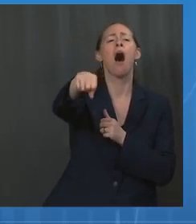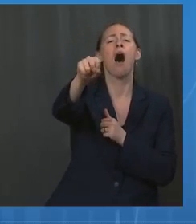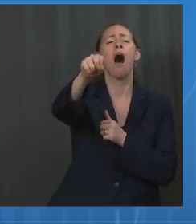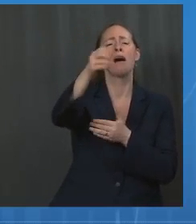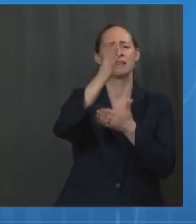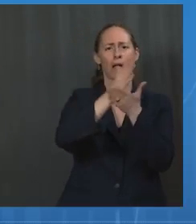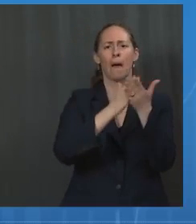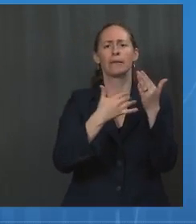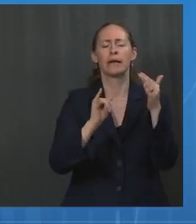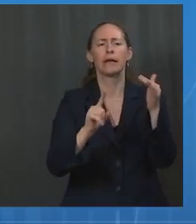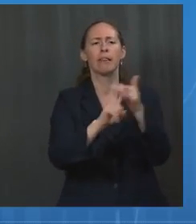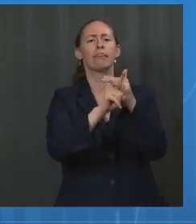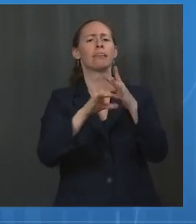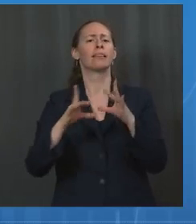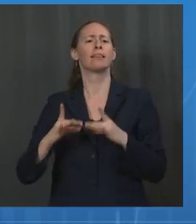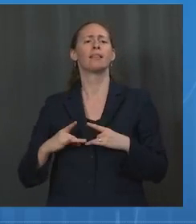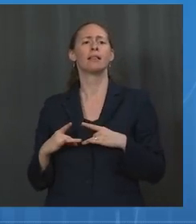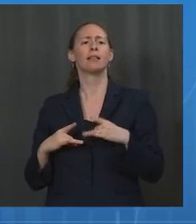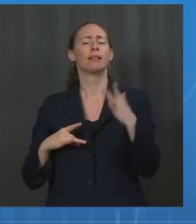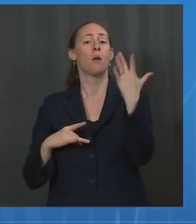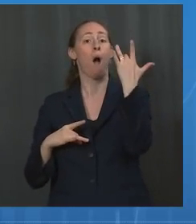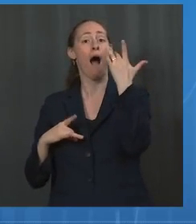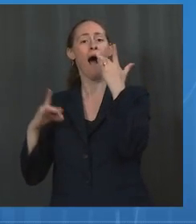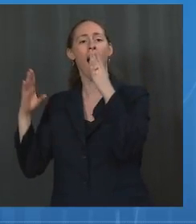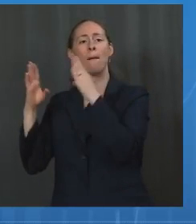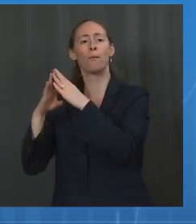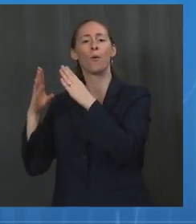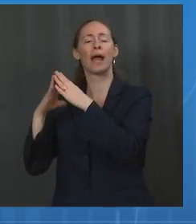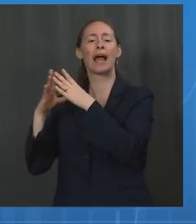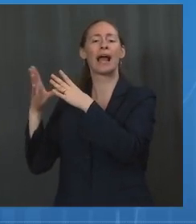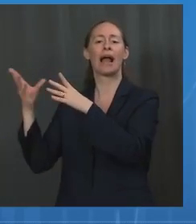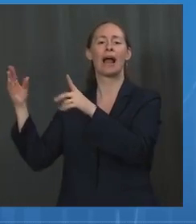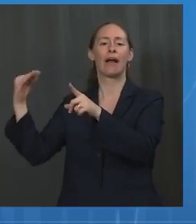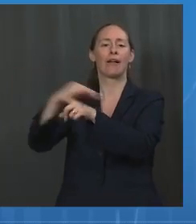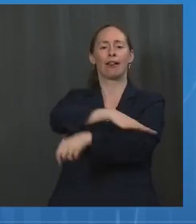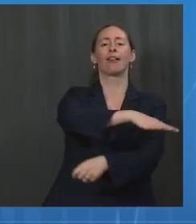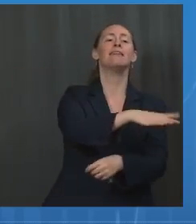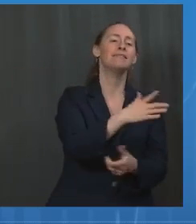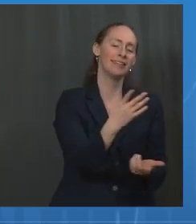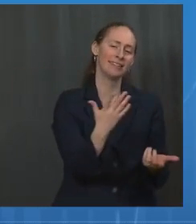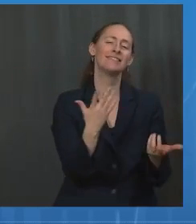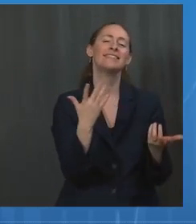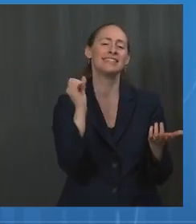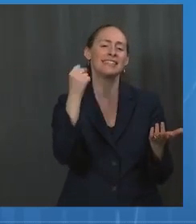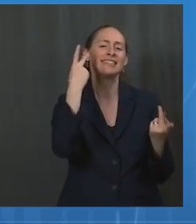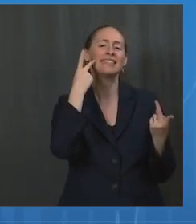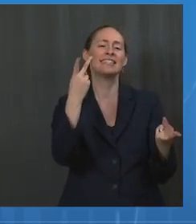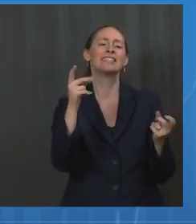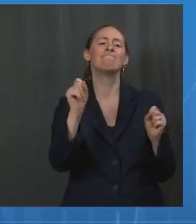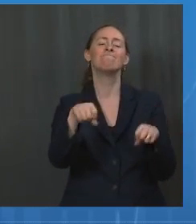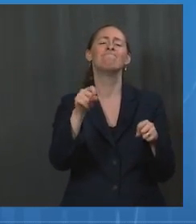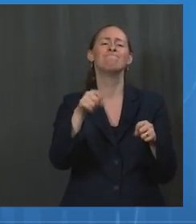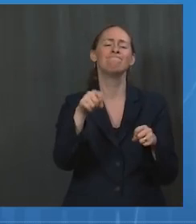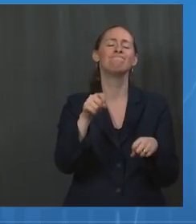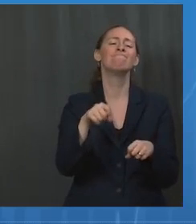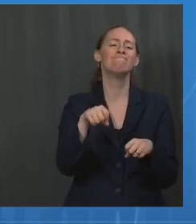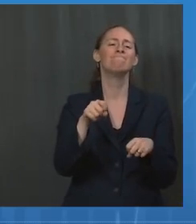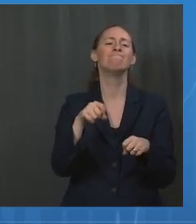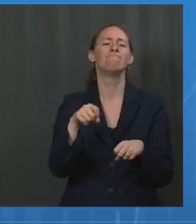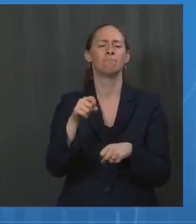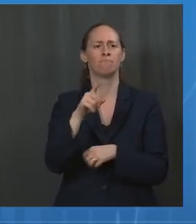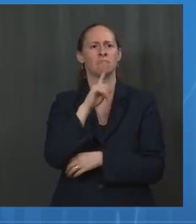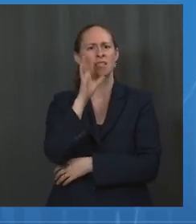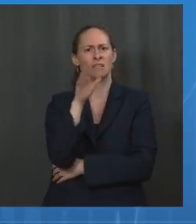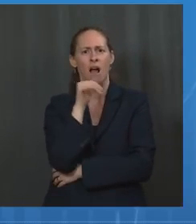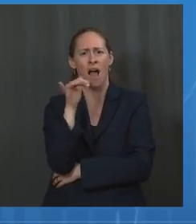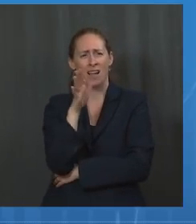reflective of what's happening in the community, and we have high community transmission. But we have also seen that the cases are not propagated in the